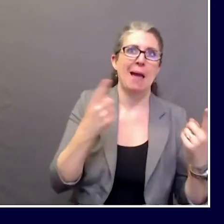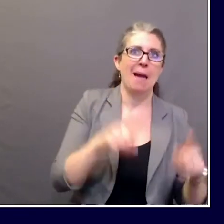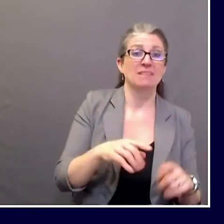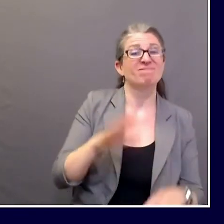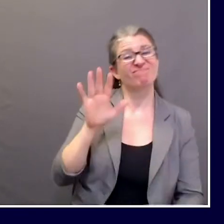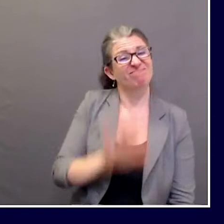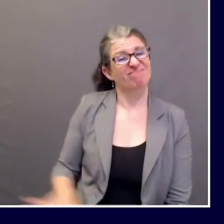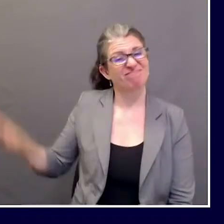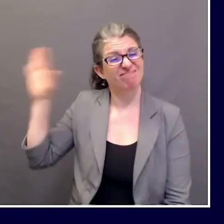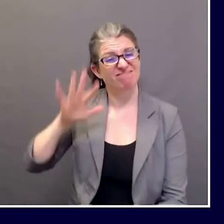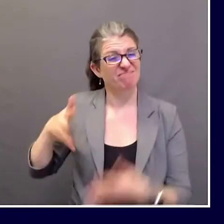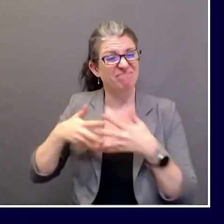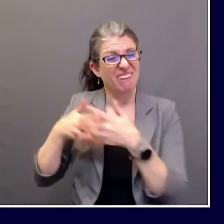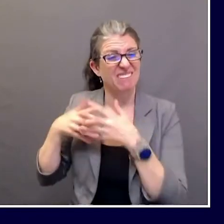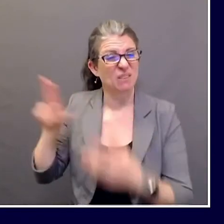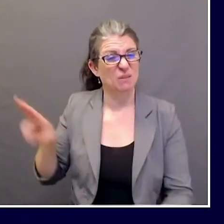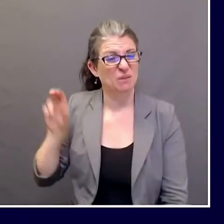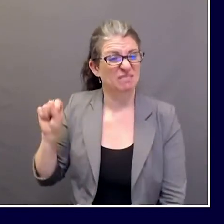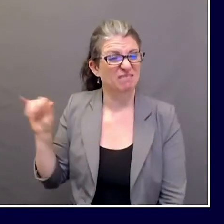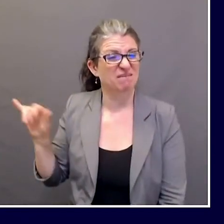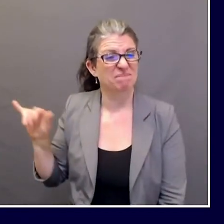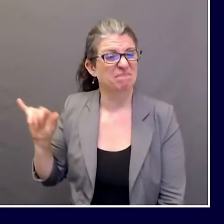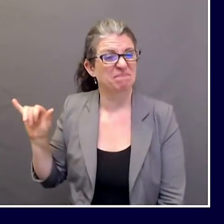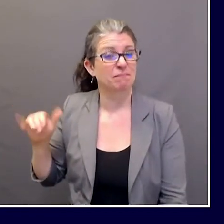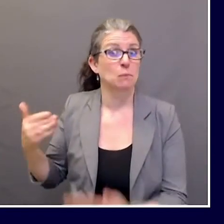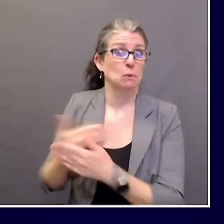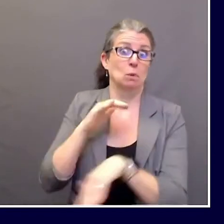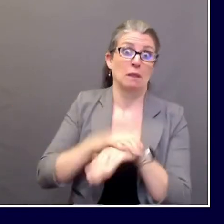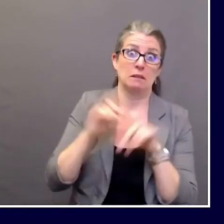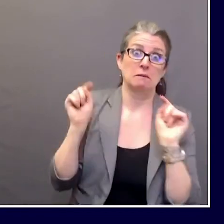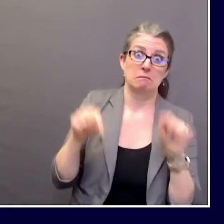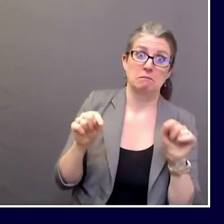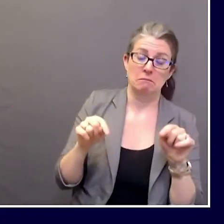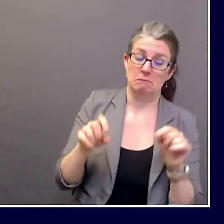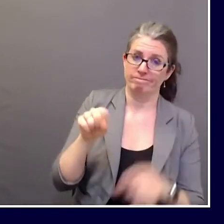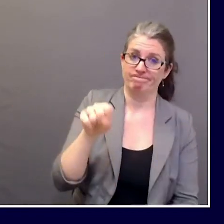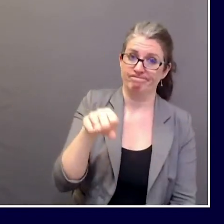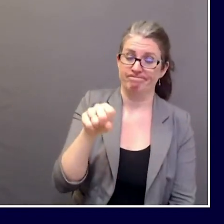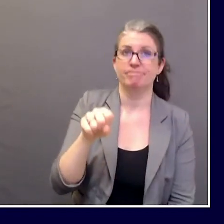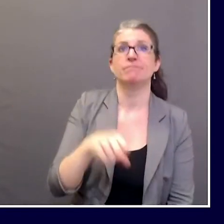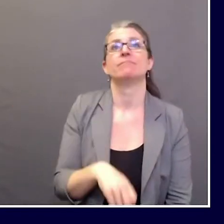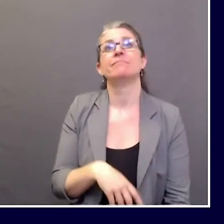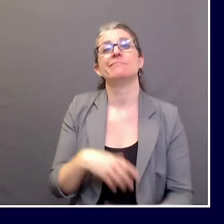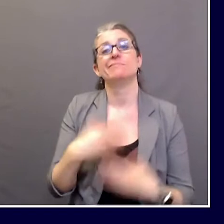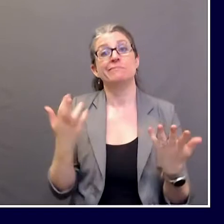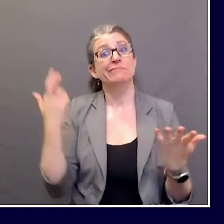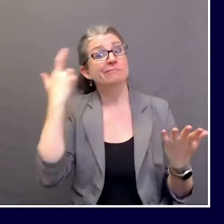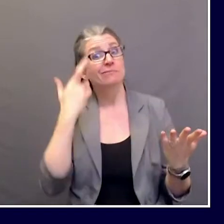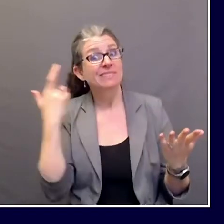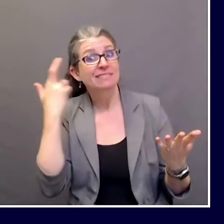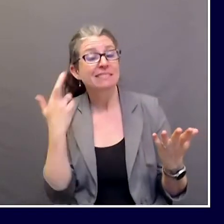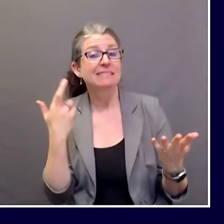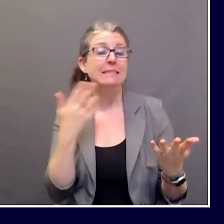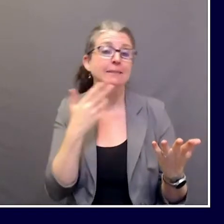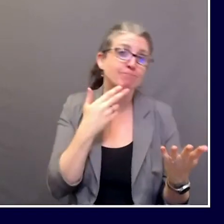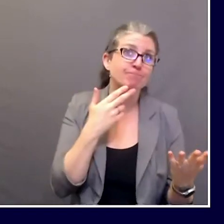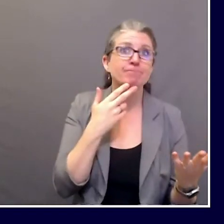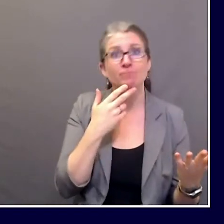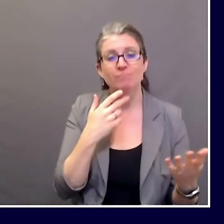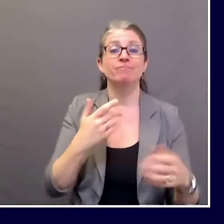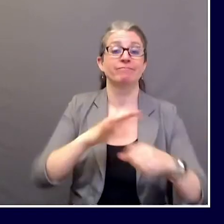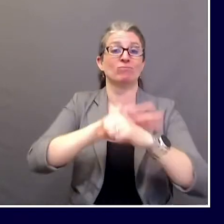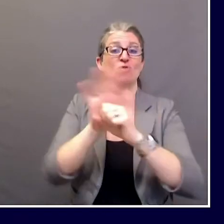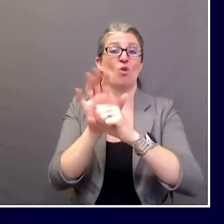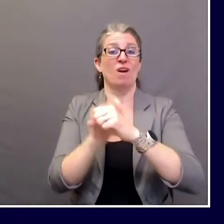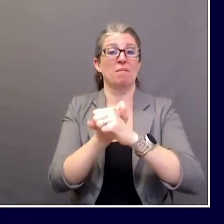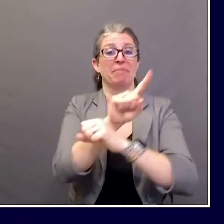counterparts and colleagues across New England. Some of the increases being driven by the spread of variants, particularly in this